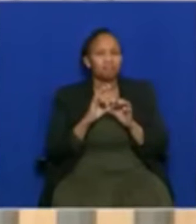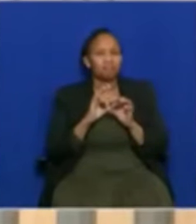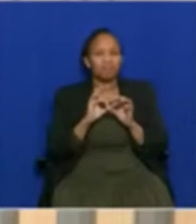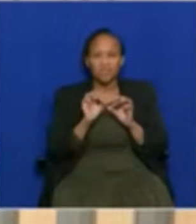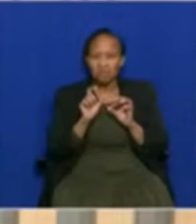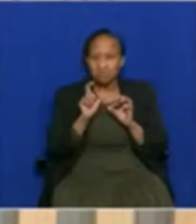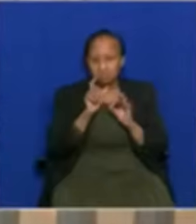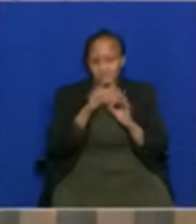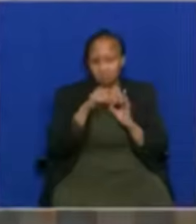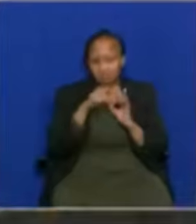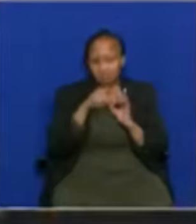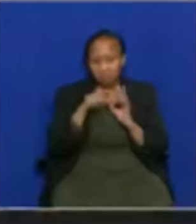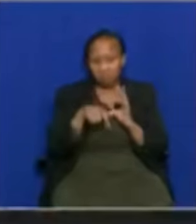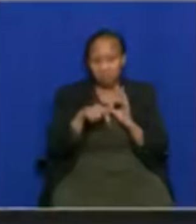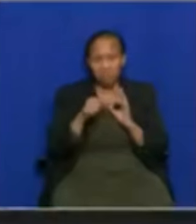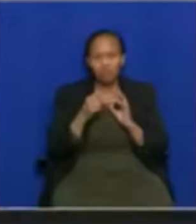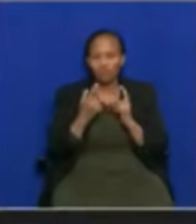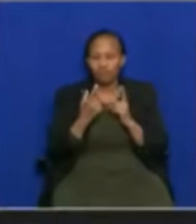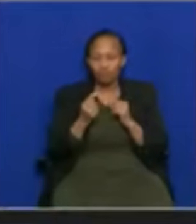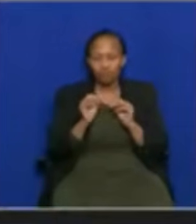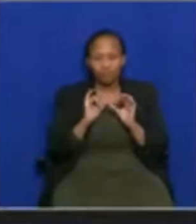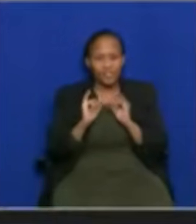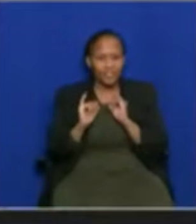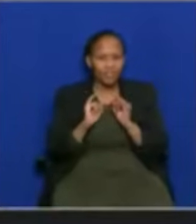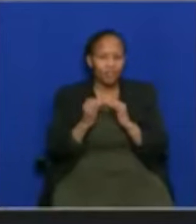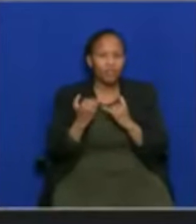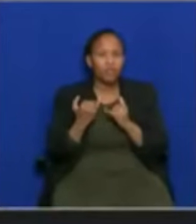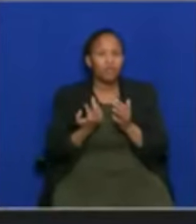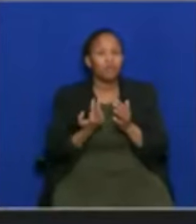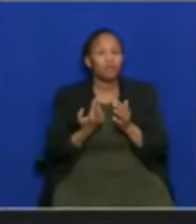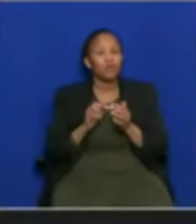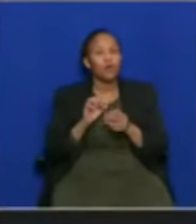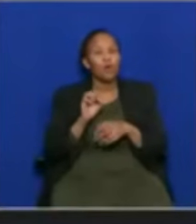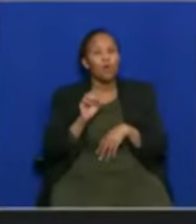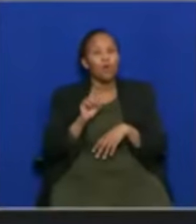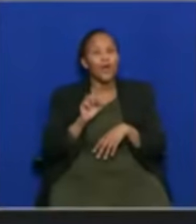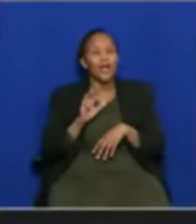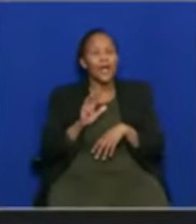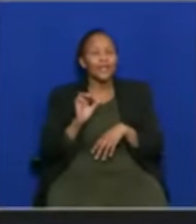that, for the record, will be page 1977. I think that will be file 5.